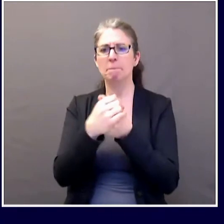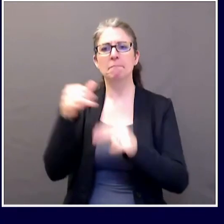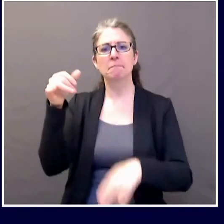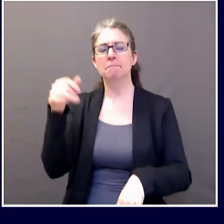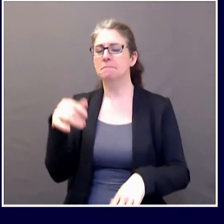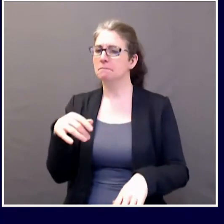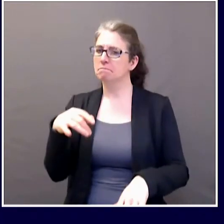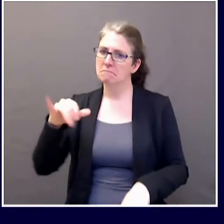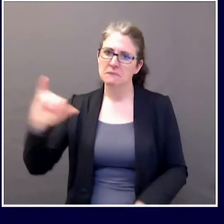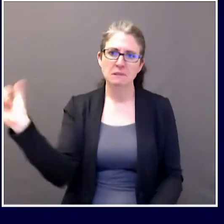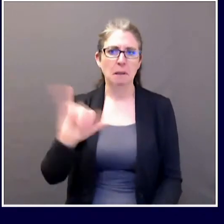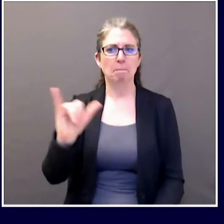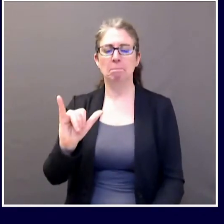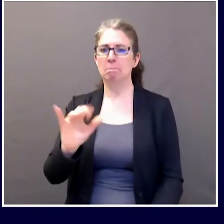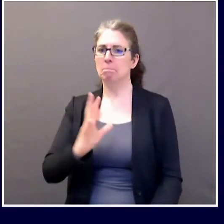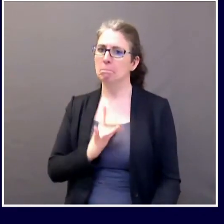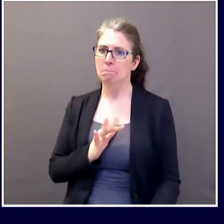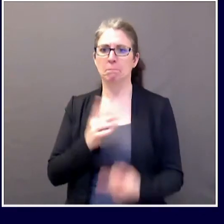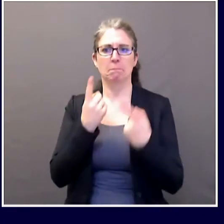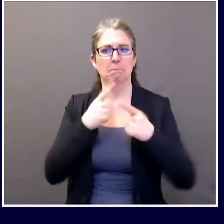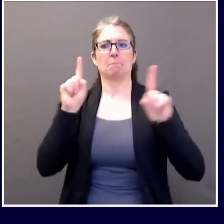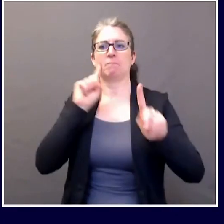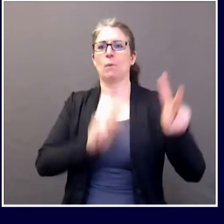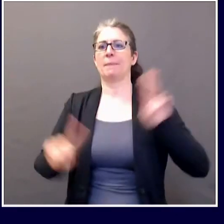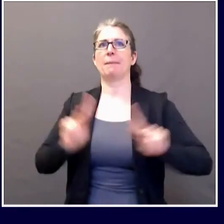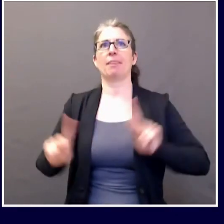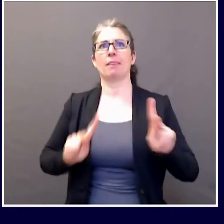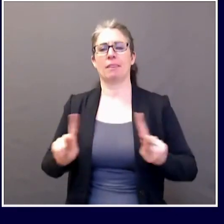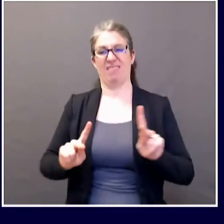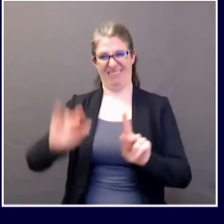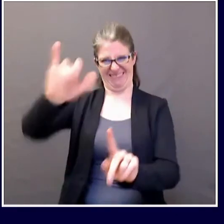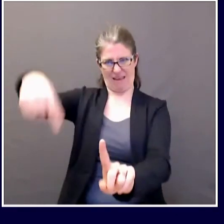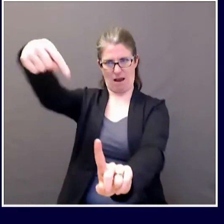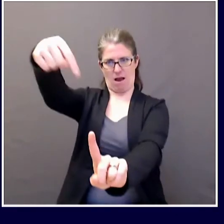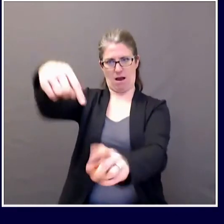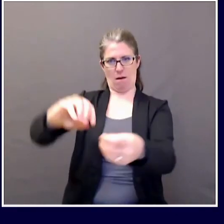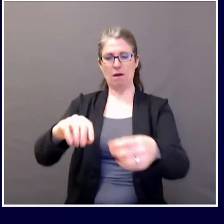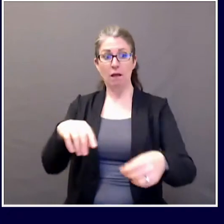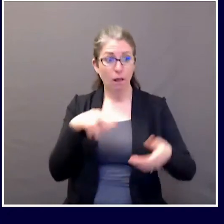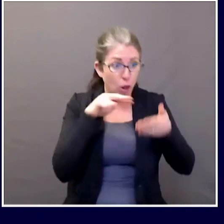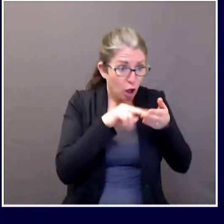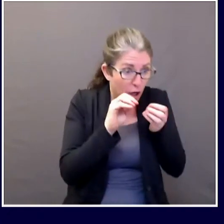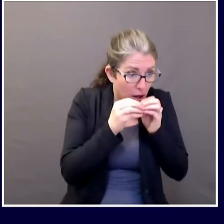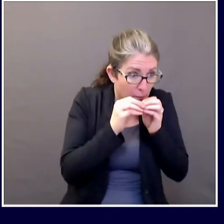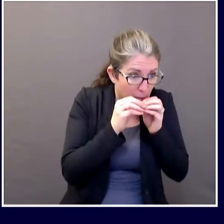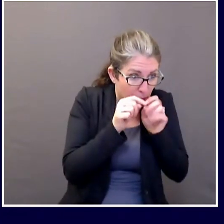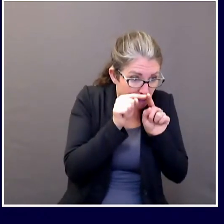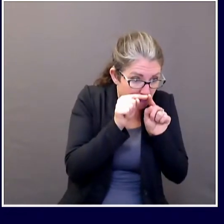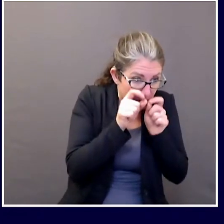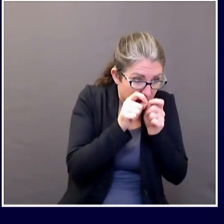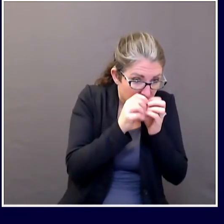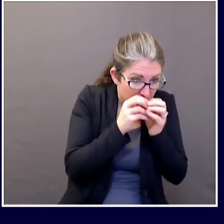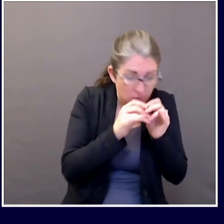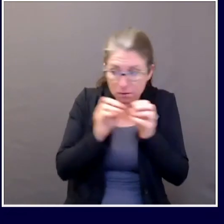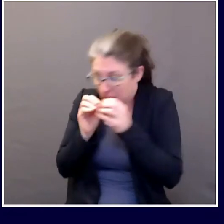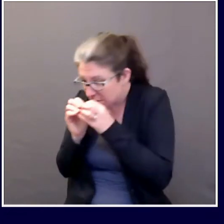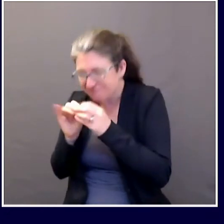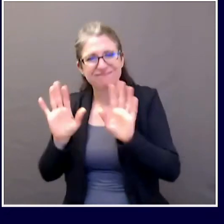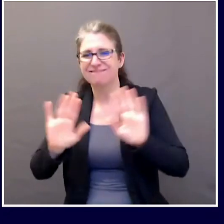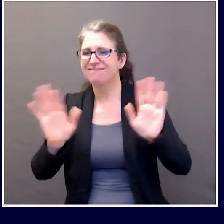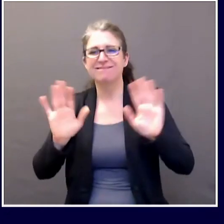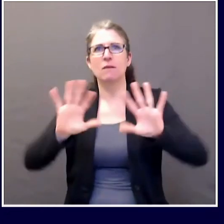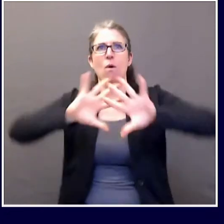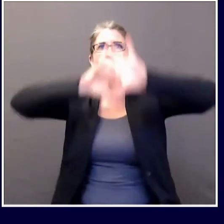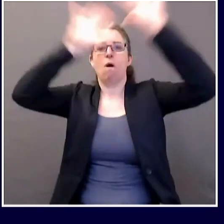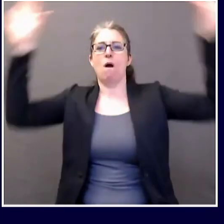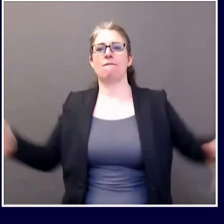Those are the things that matter. But you may still be wondering, well, gosh, okay, that all sounds good, but